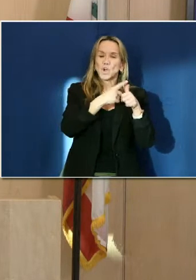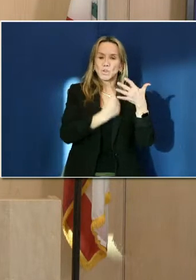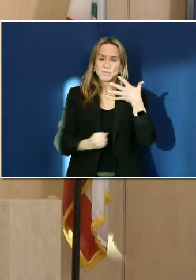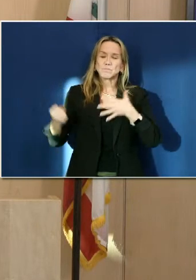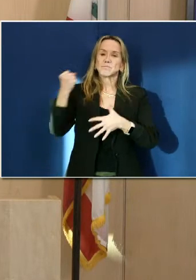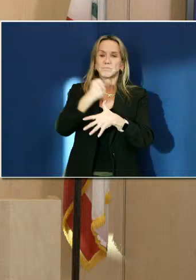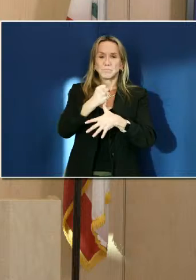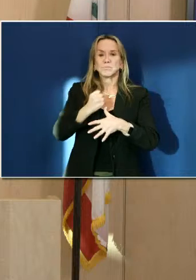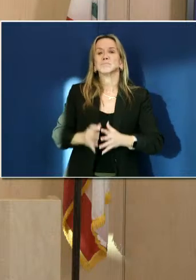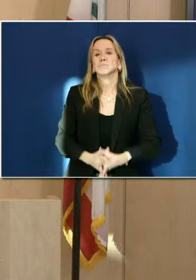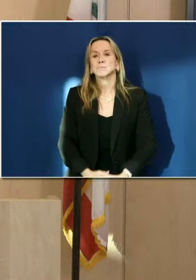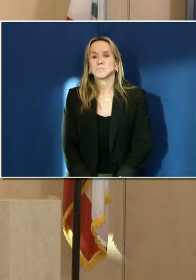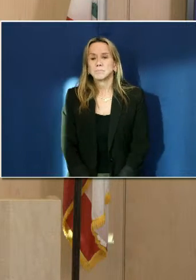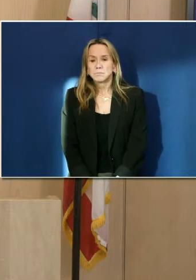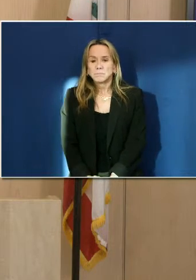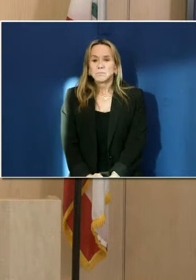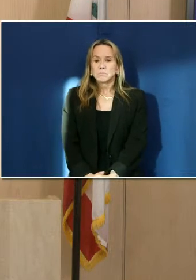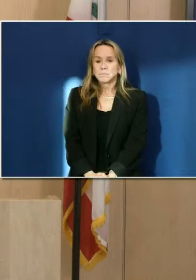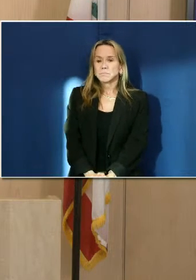Thank you.